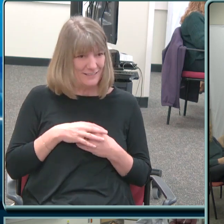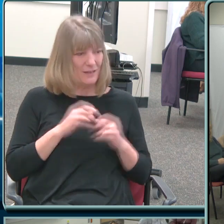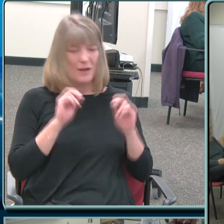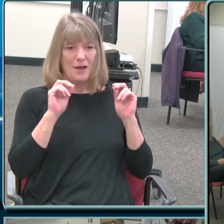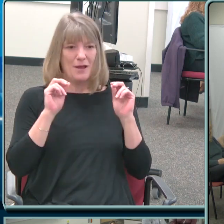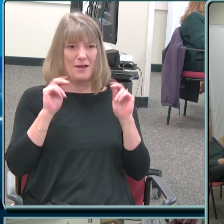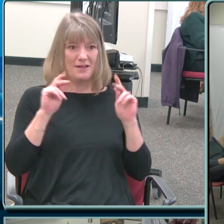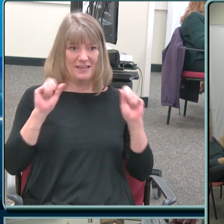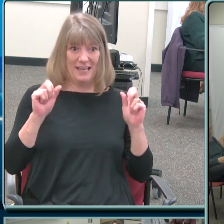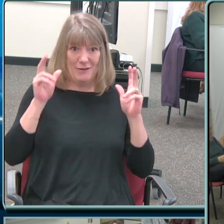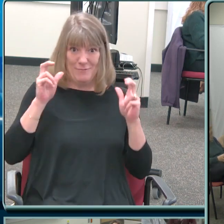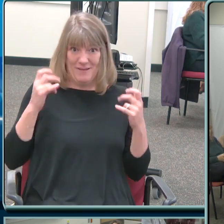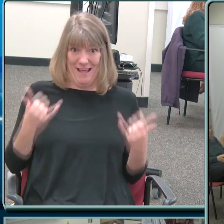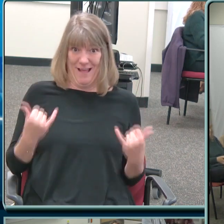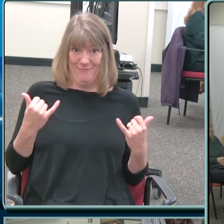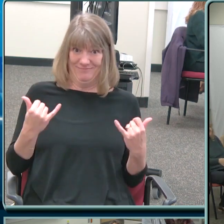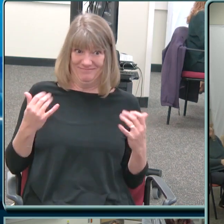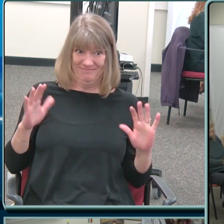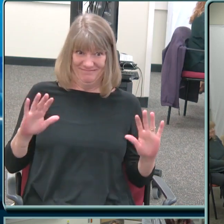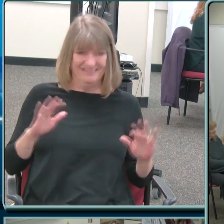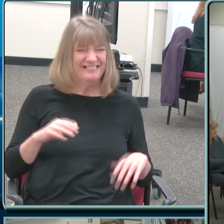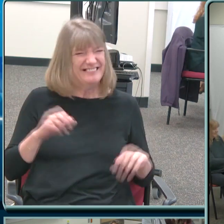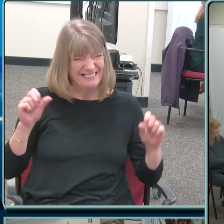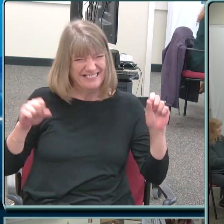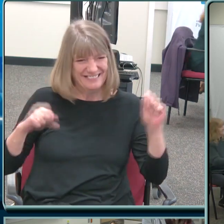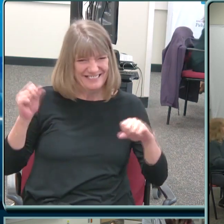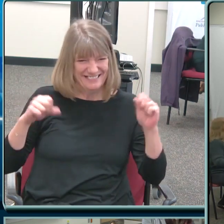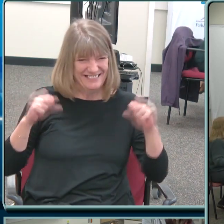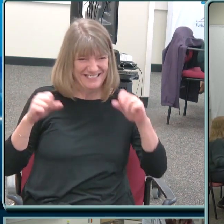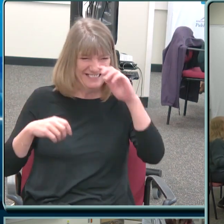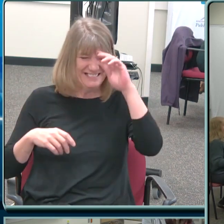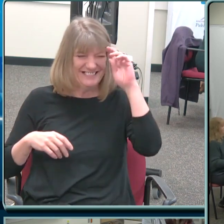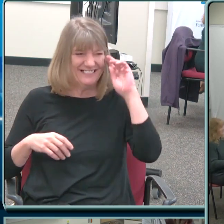Okay, can you hear me now? We can, yes.